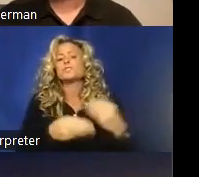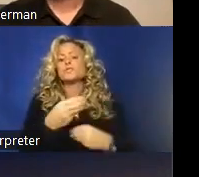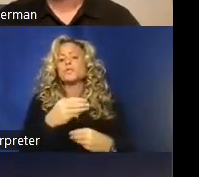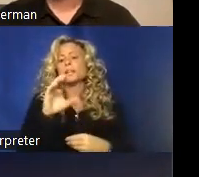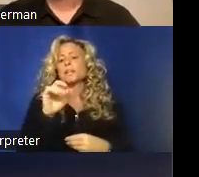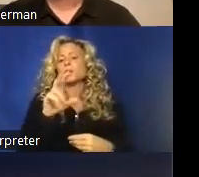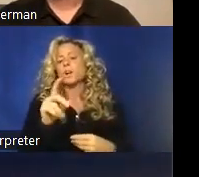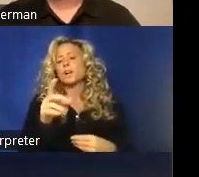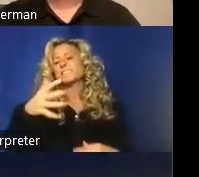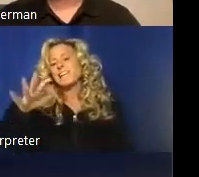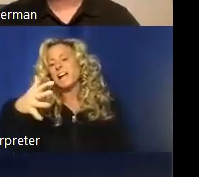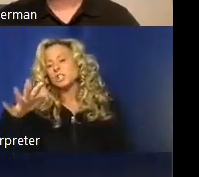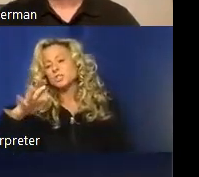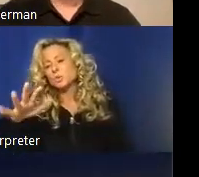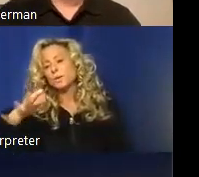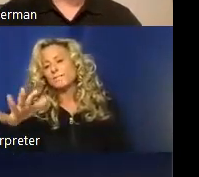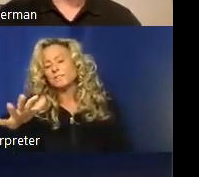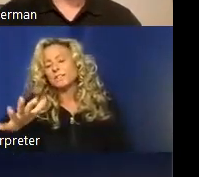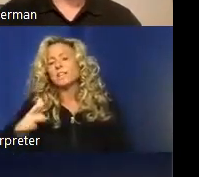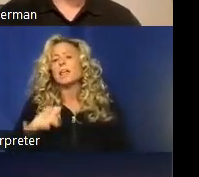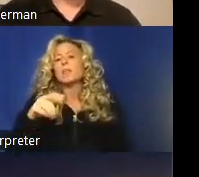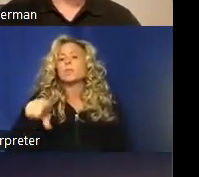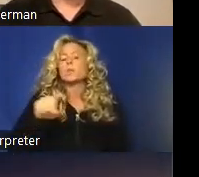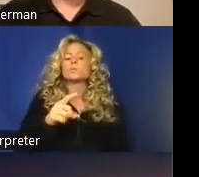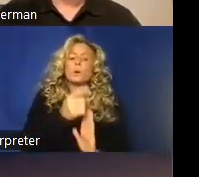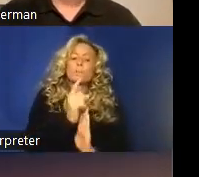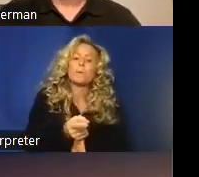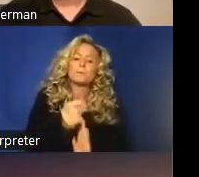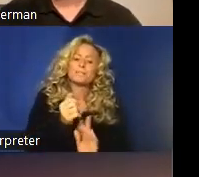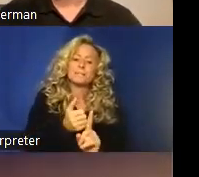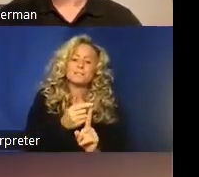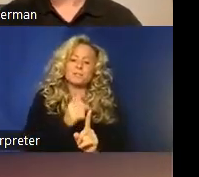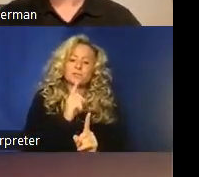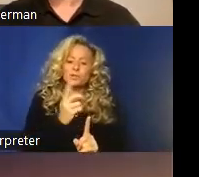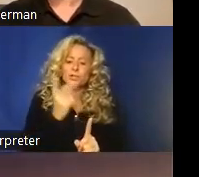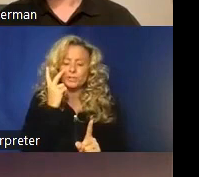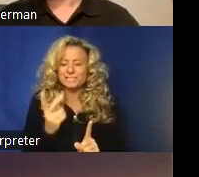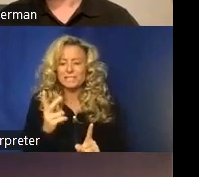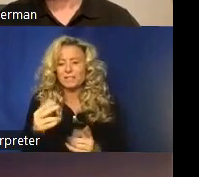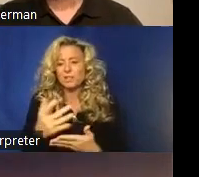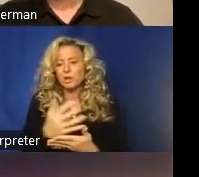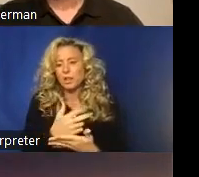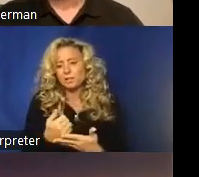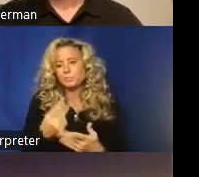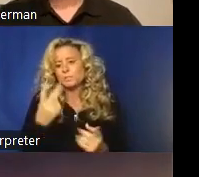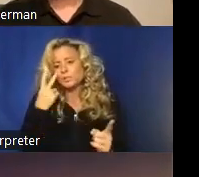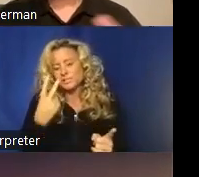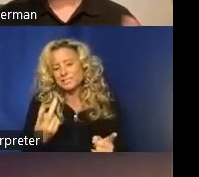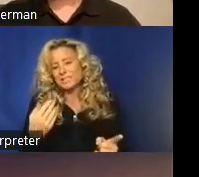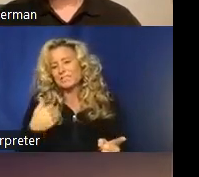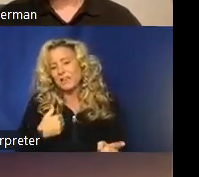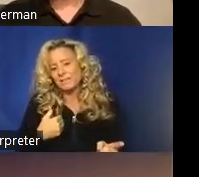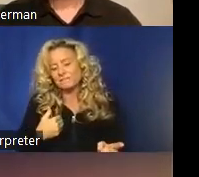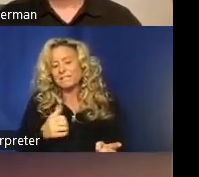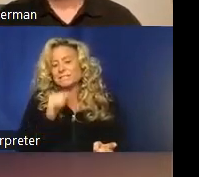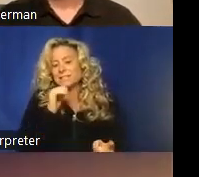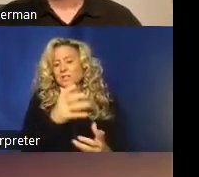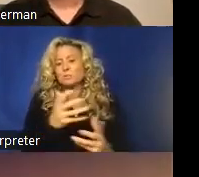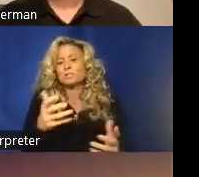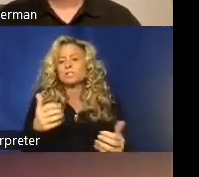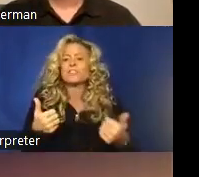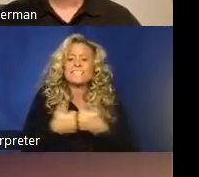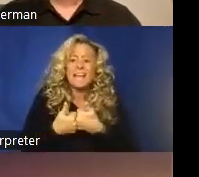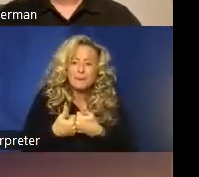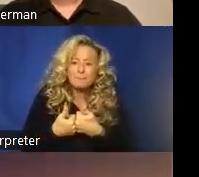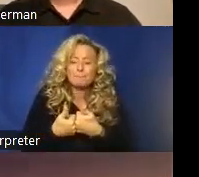of, so that these are really moments. So you can see here, they're collectibles that they have. It's not as much of a game right now.